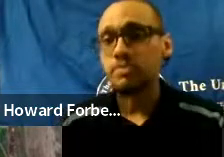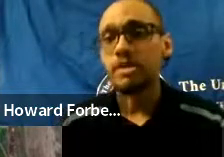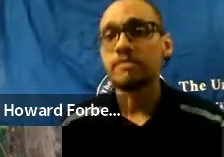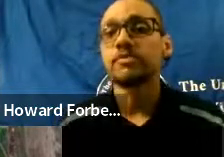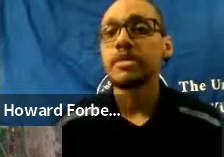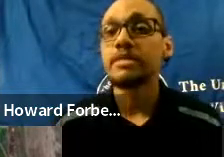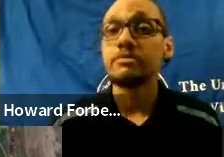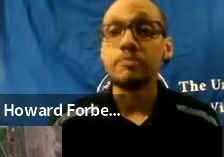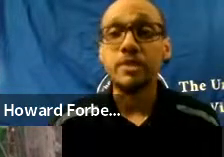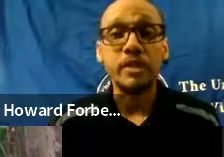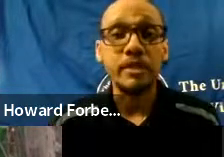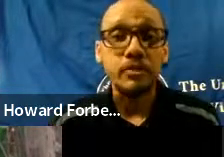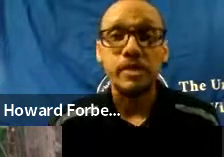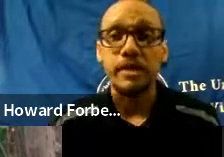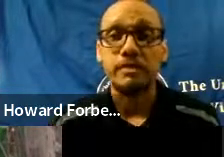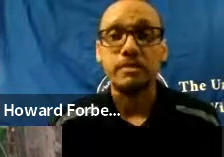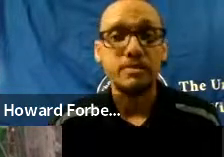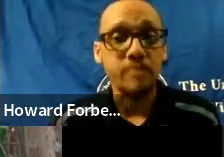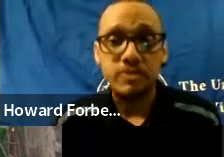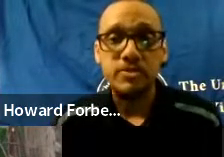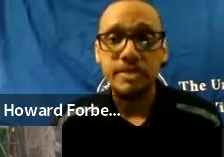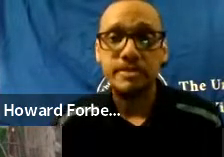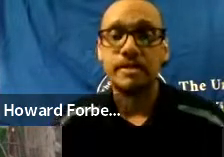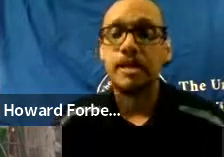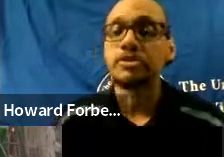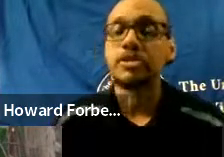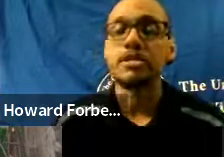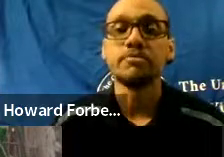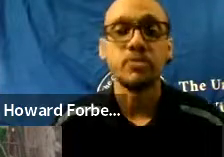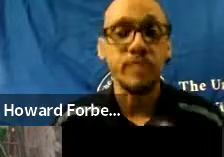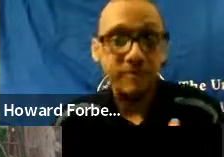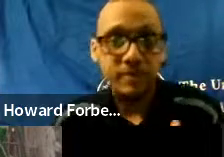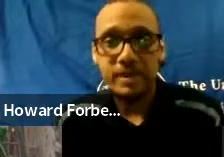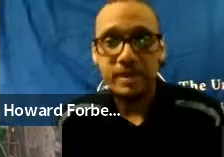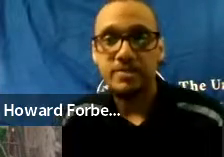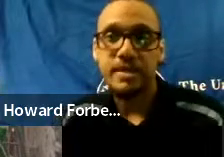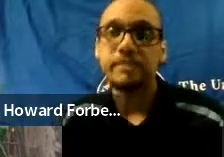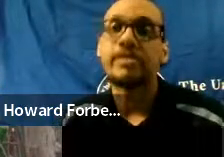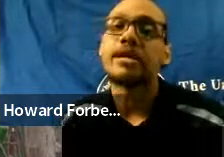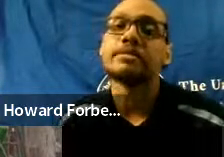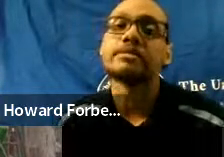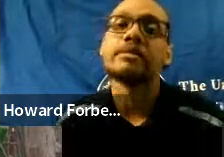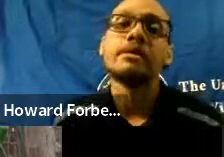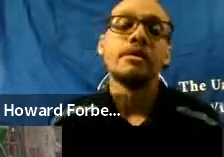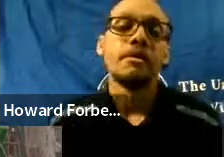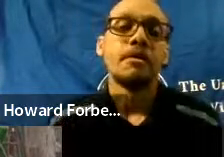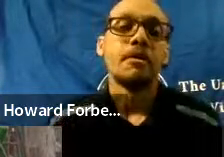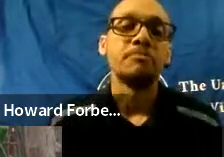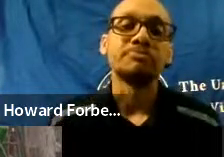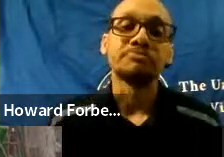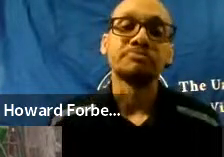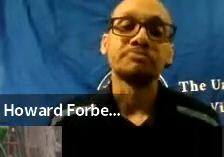think this is one of the ways in which we can do that, is by using technology. So we have to think outside the box.